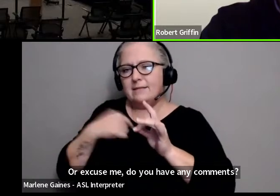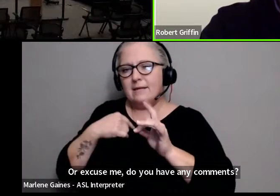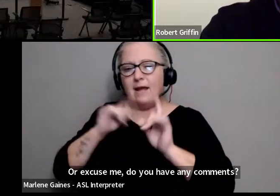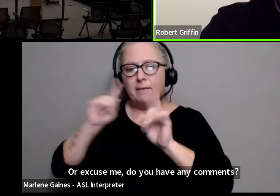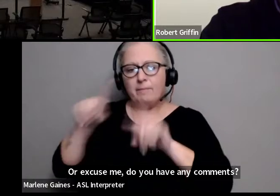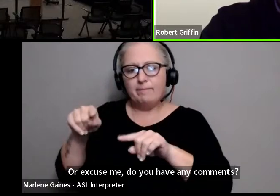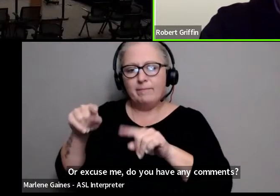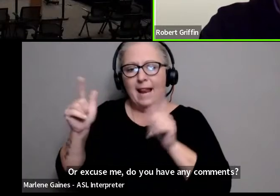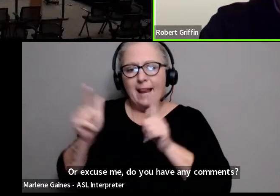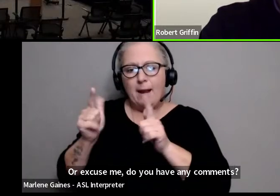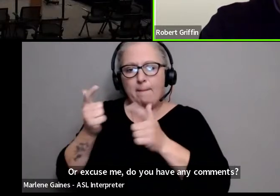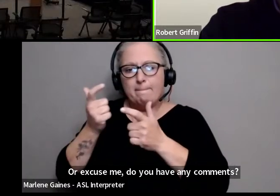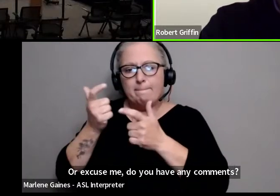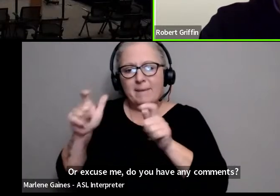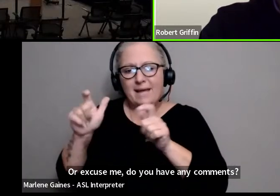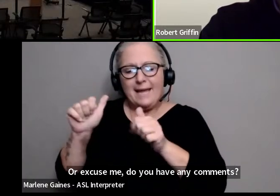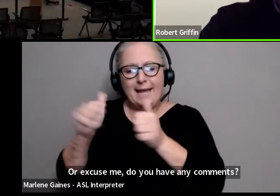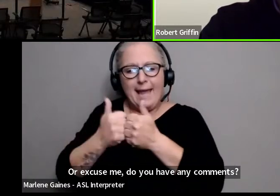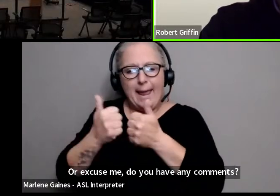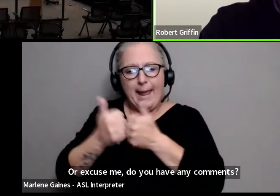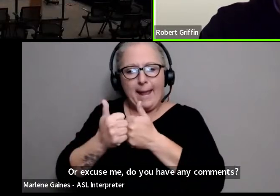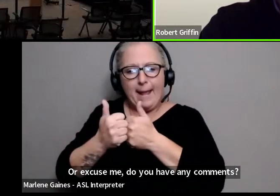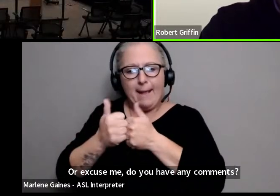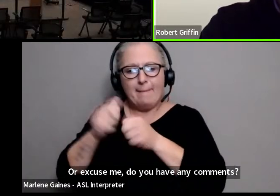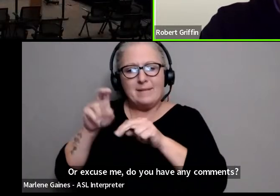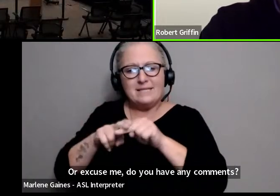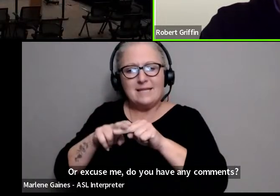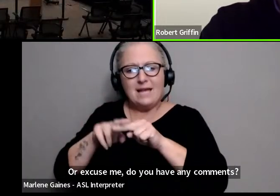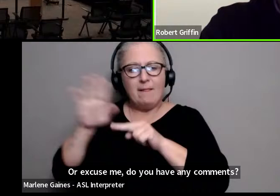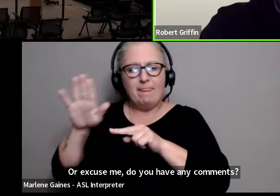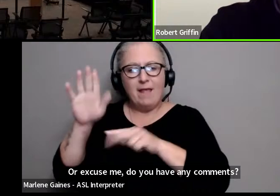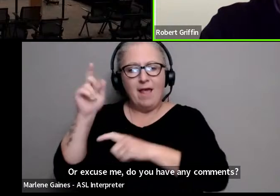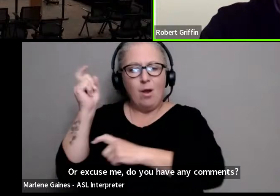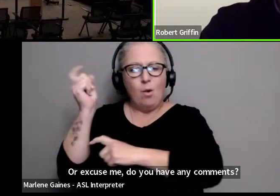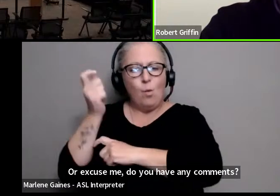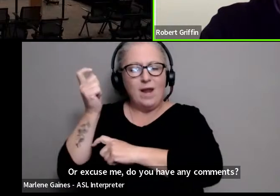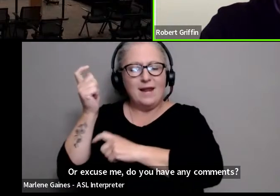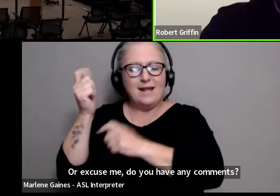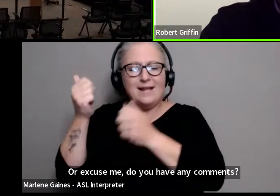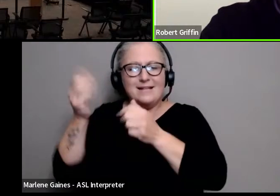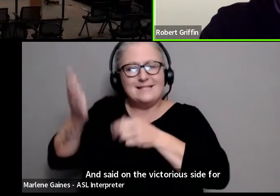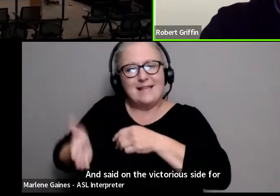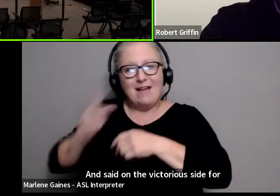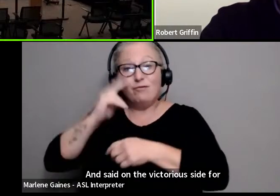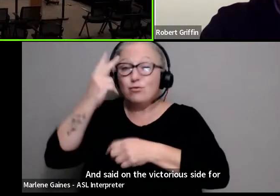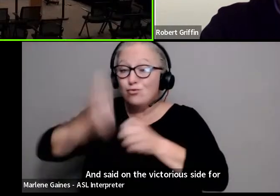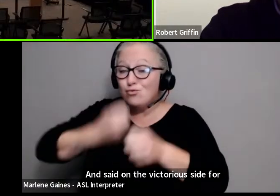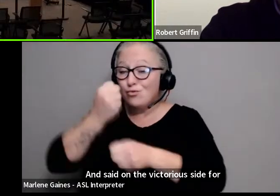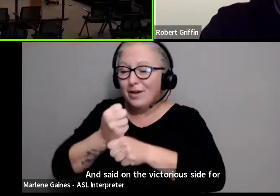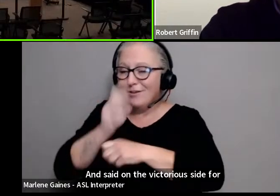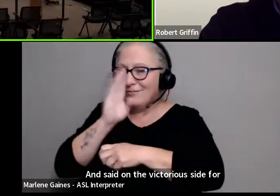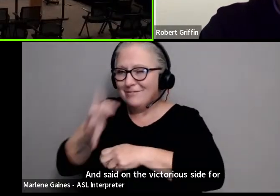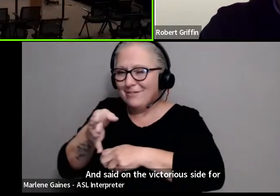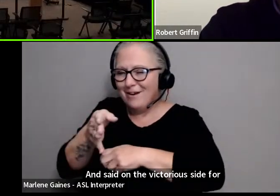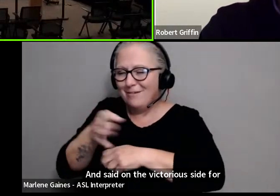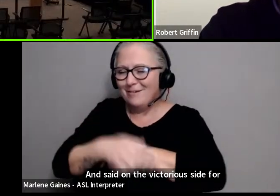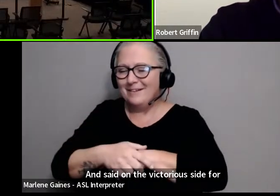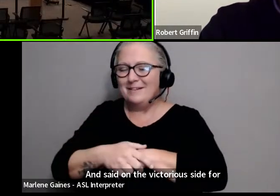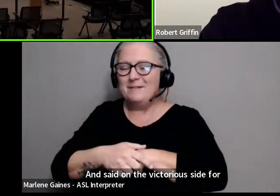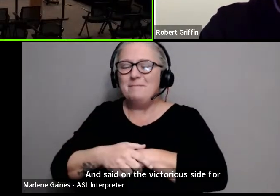Little Big game and sat on the victorious side for 2 years in a row.